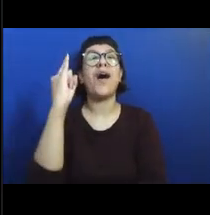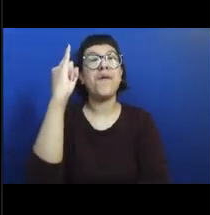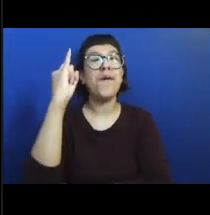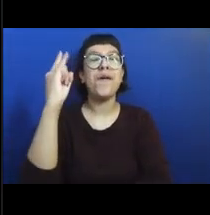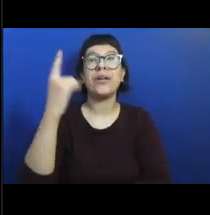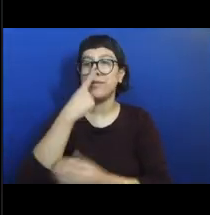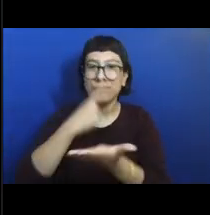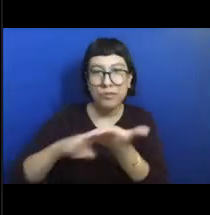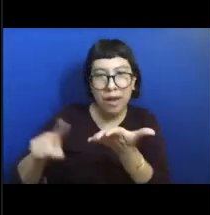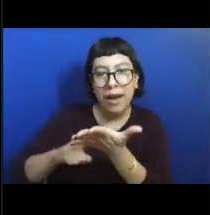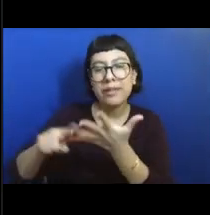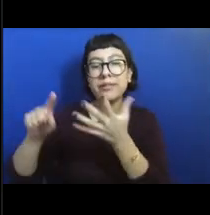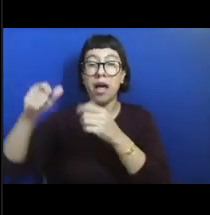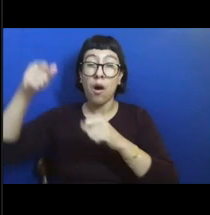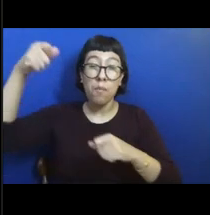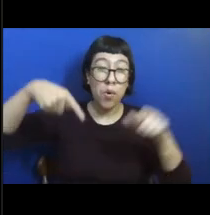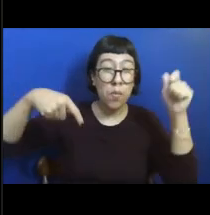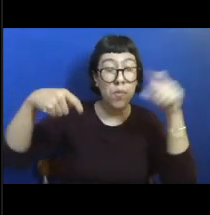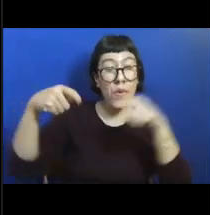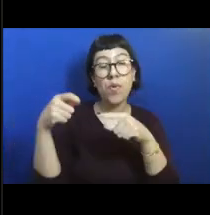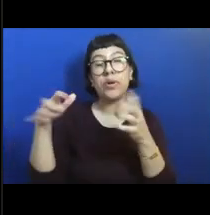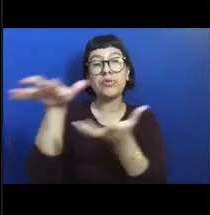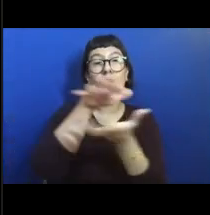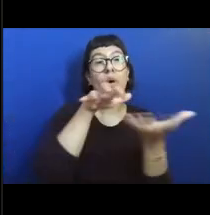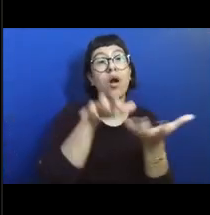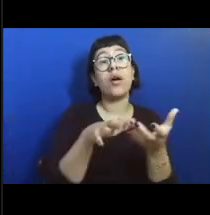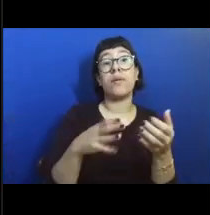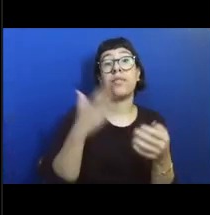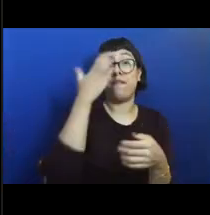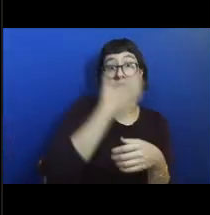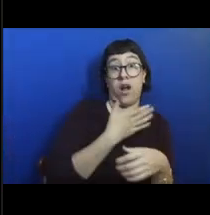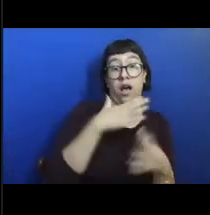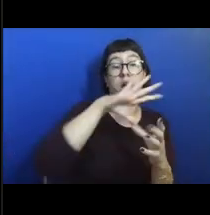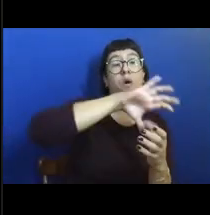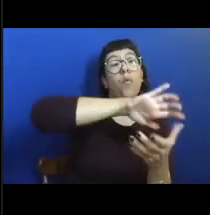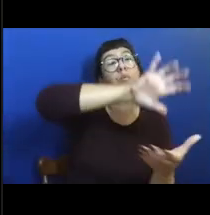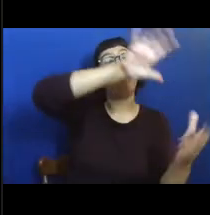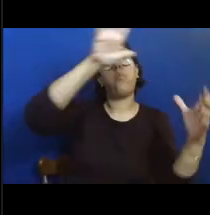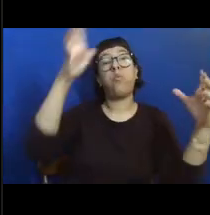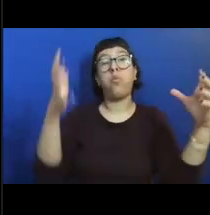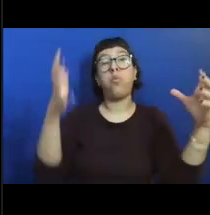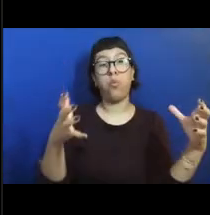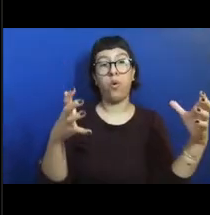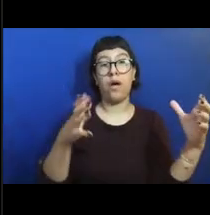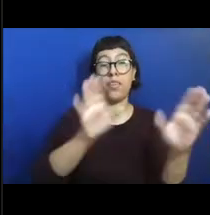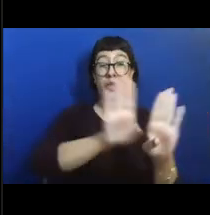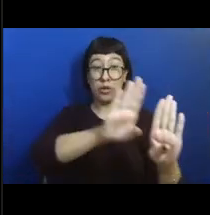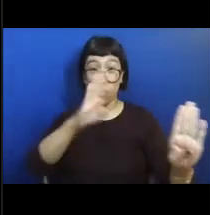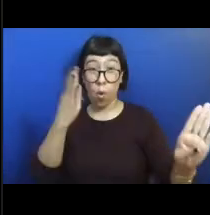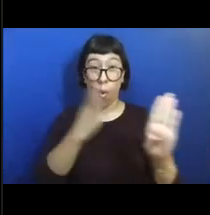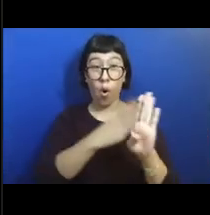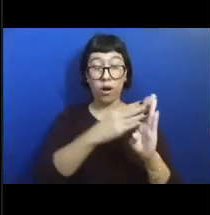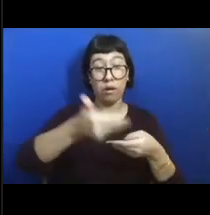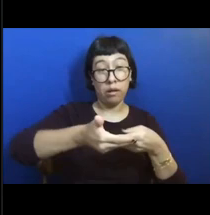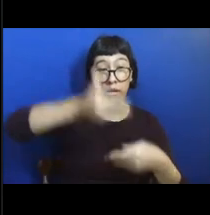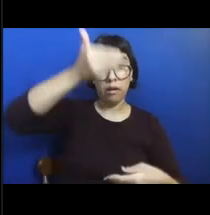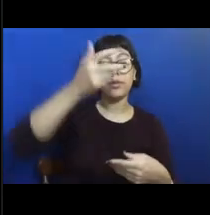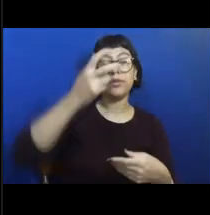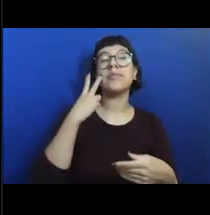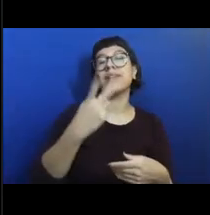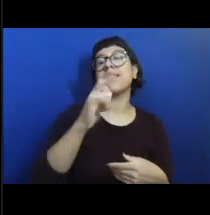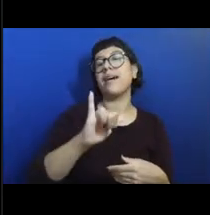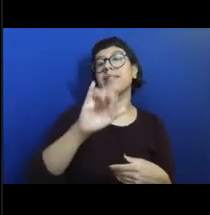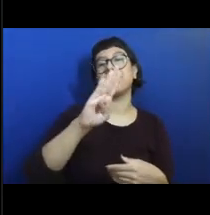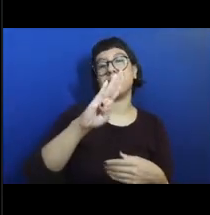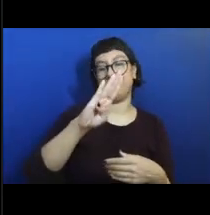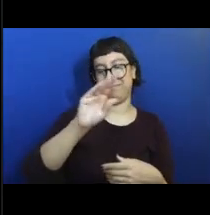thunderstorms. But the smaller building here in the front with the white dome that has the big door on it, that's our actual, we call it the balloon shelter.